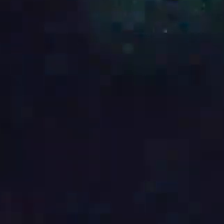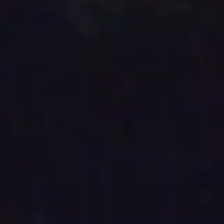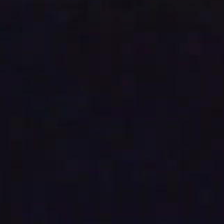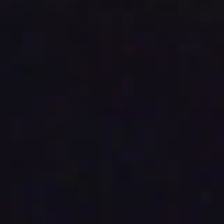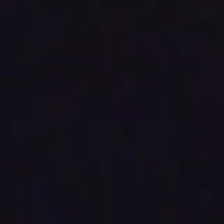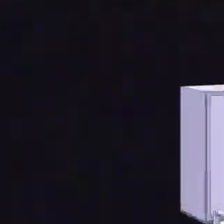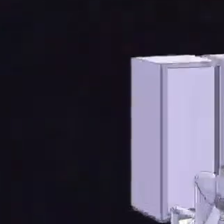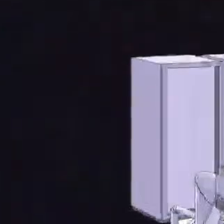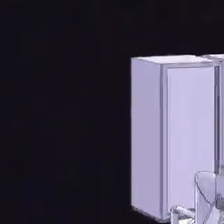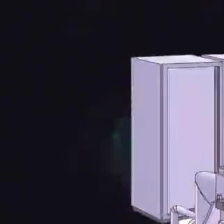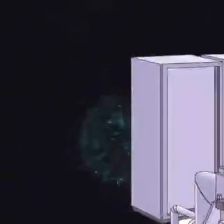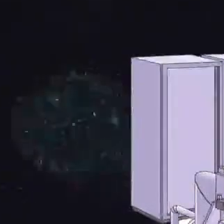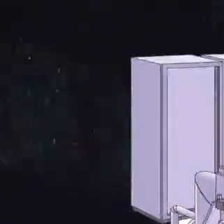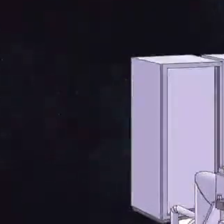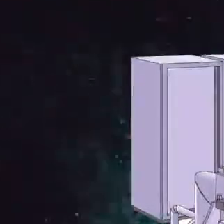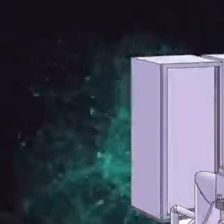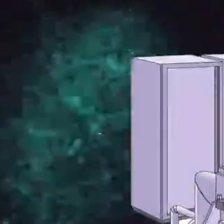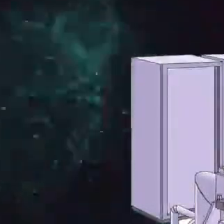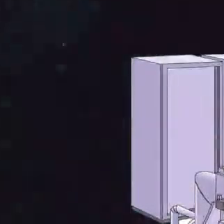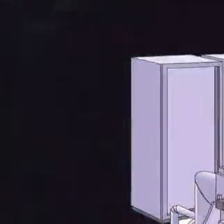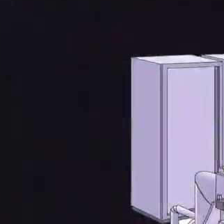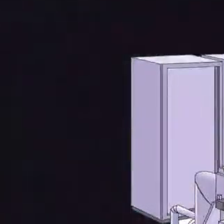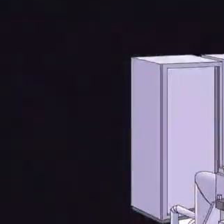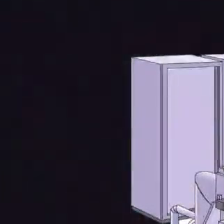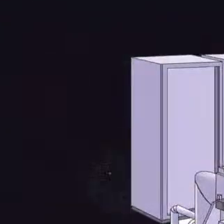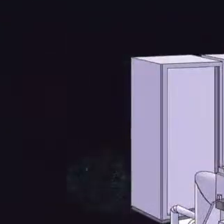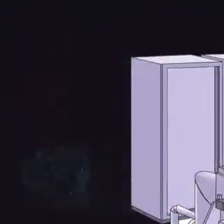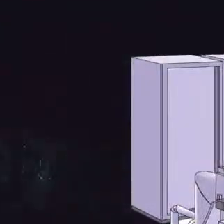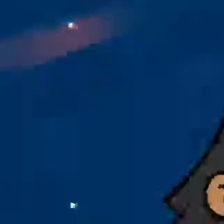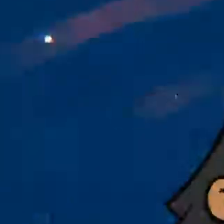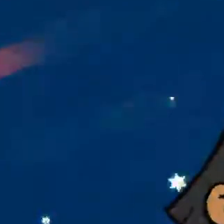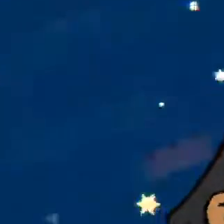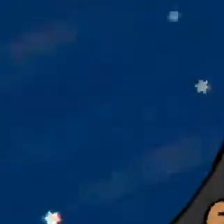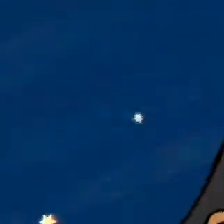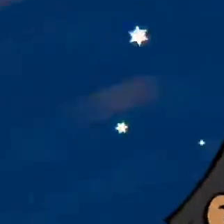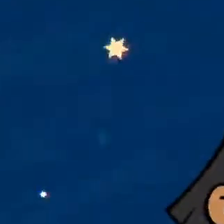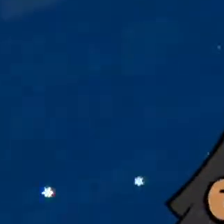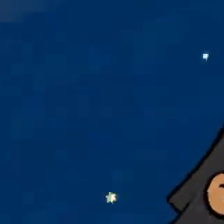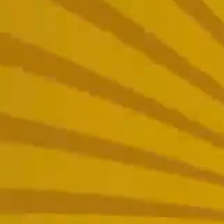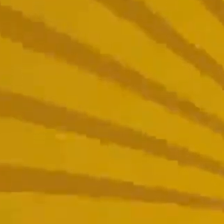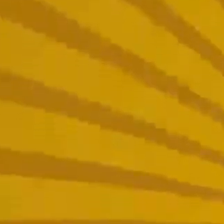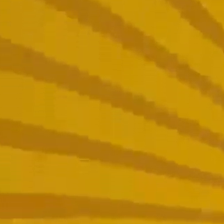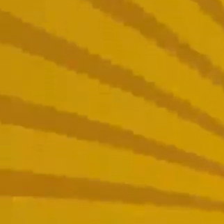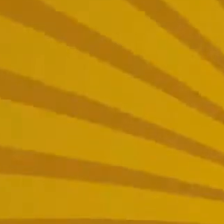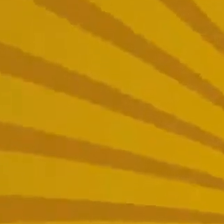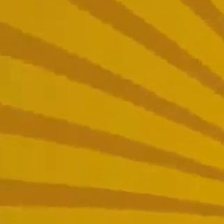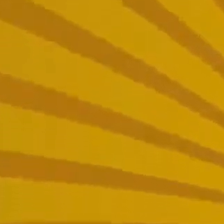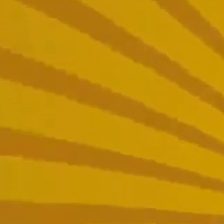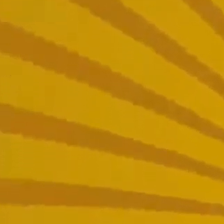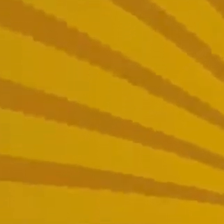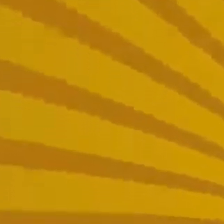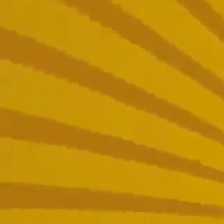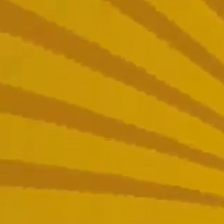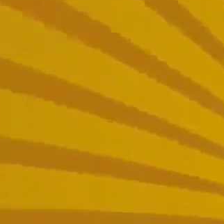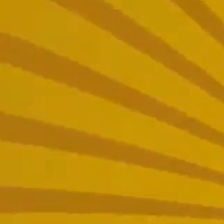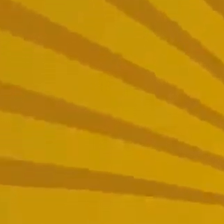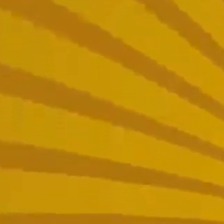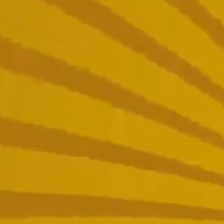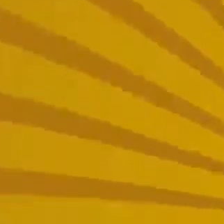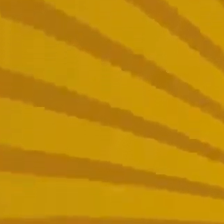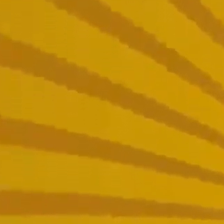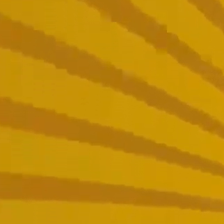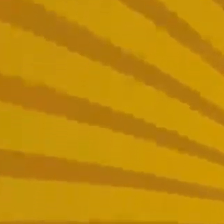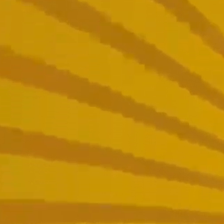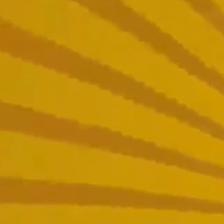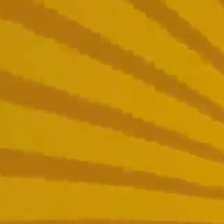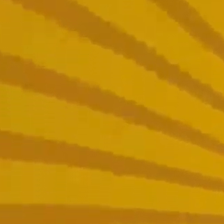So small, in fact, that you need a special microscope just to see him. What does he look like? Well, he's round and has little antennas